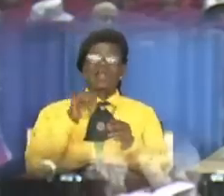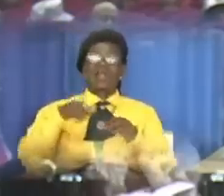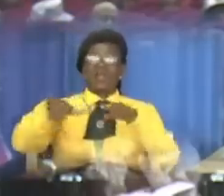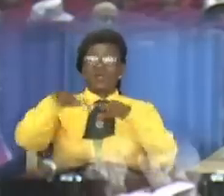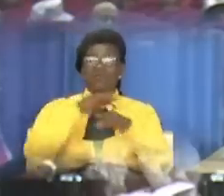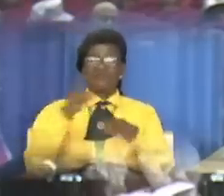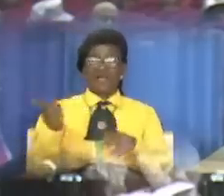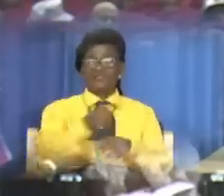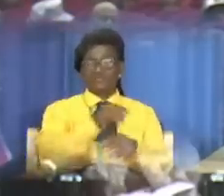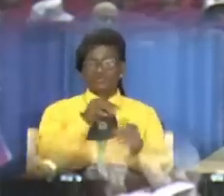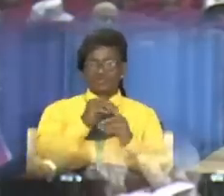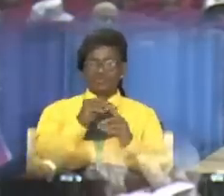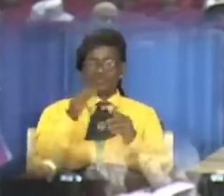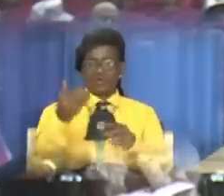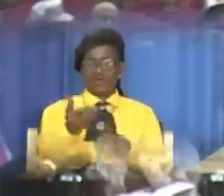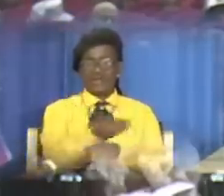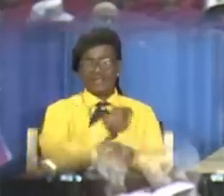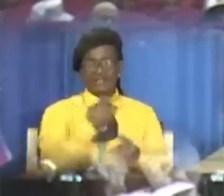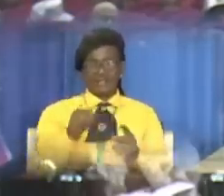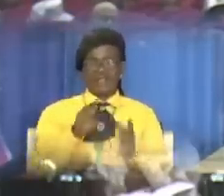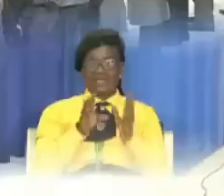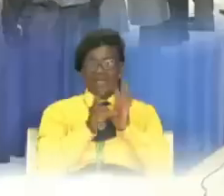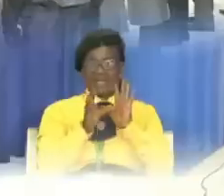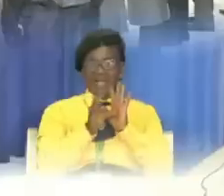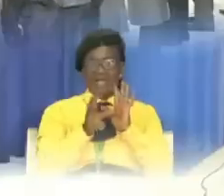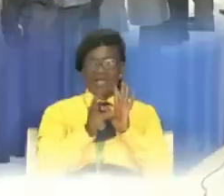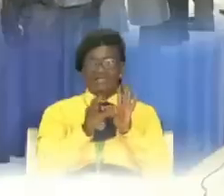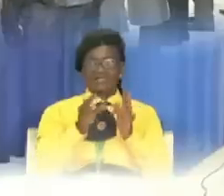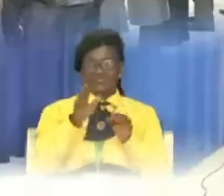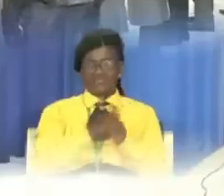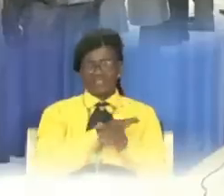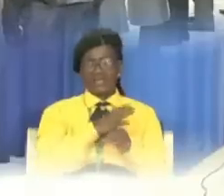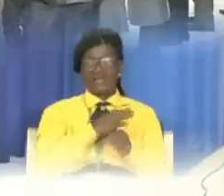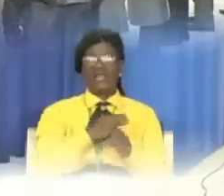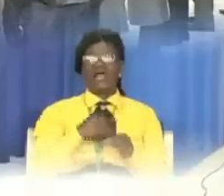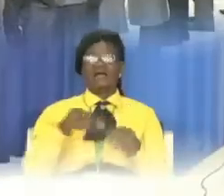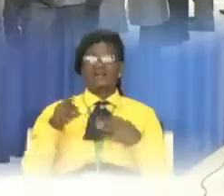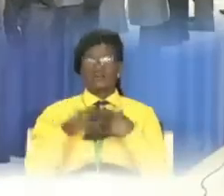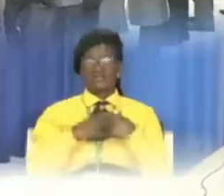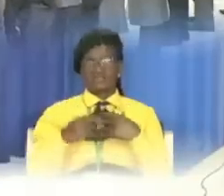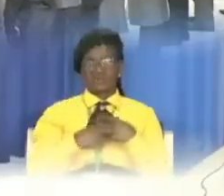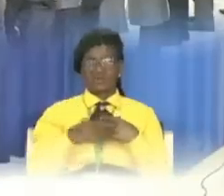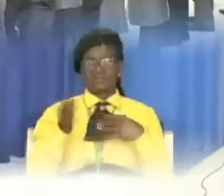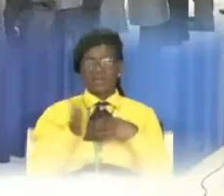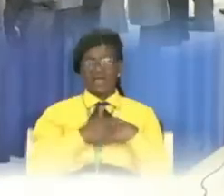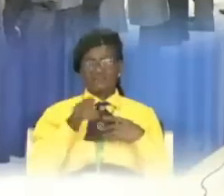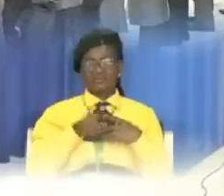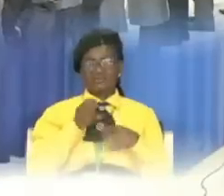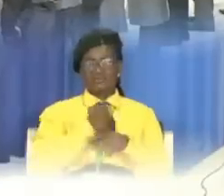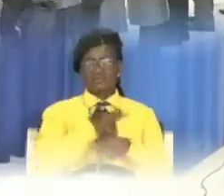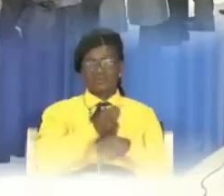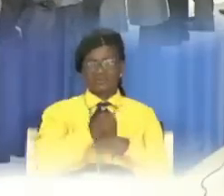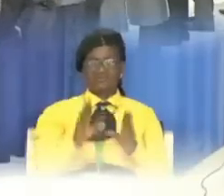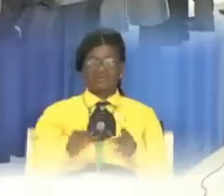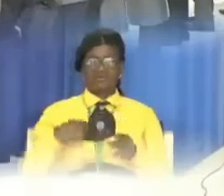card, fill, and return. We'll wait for you for about 3 minutes before we